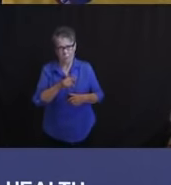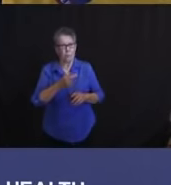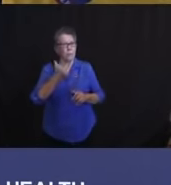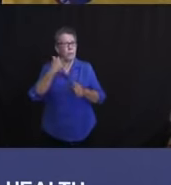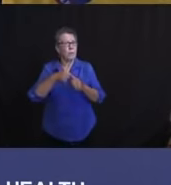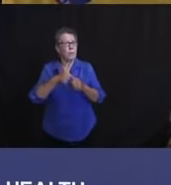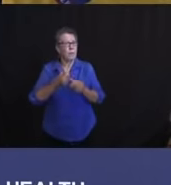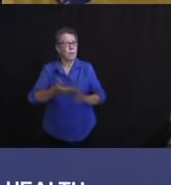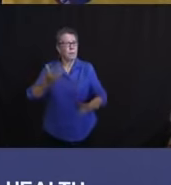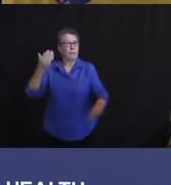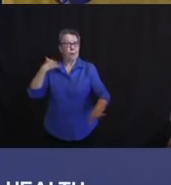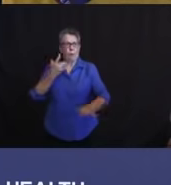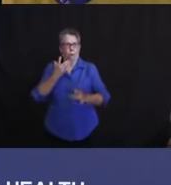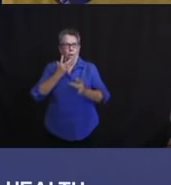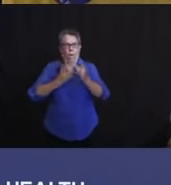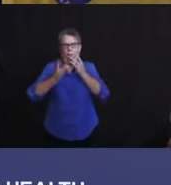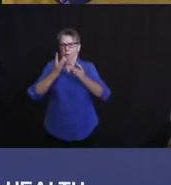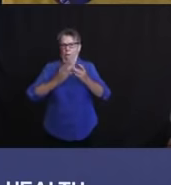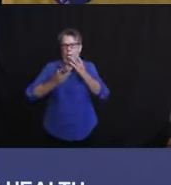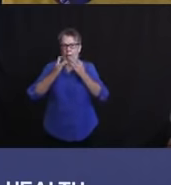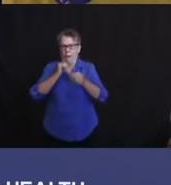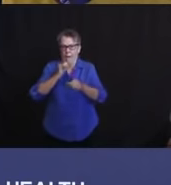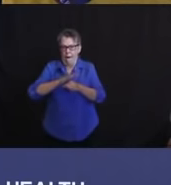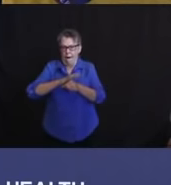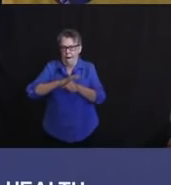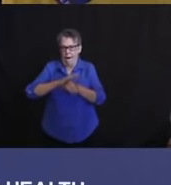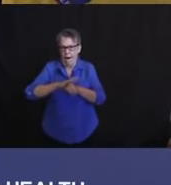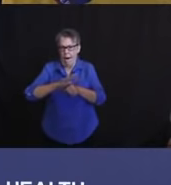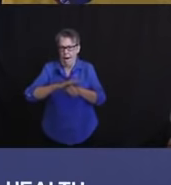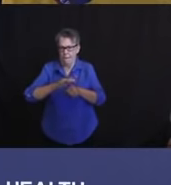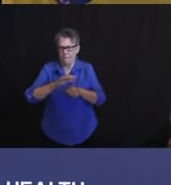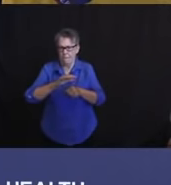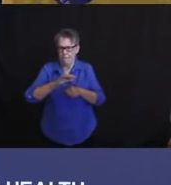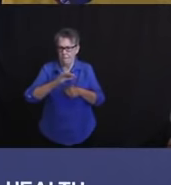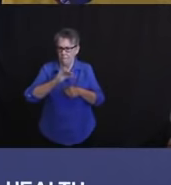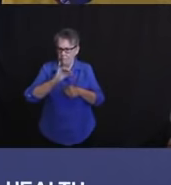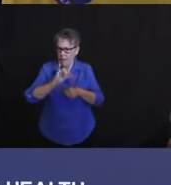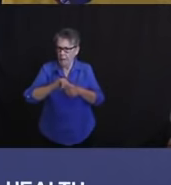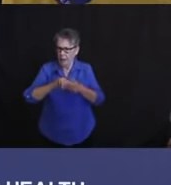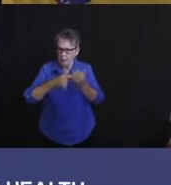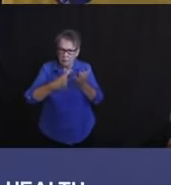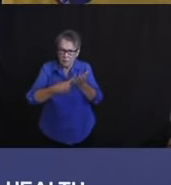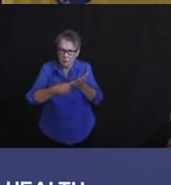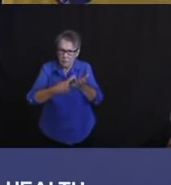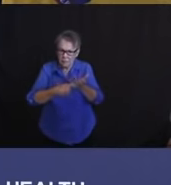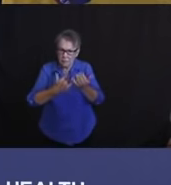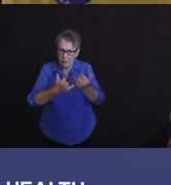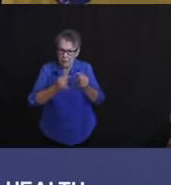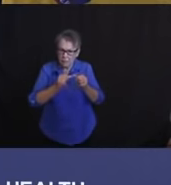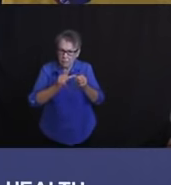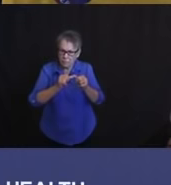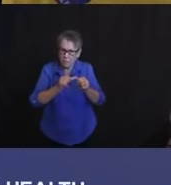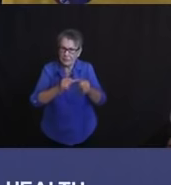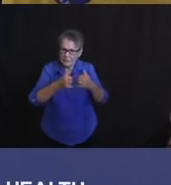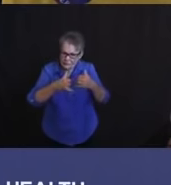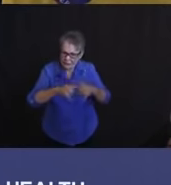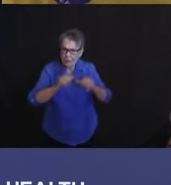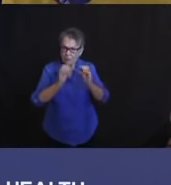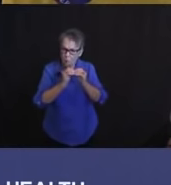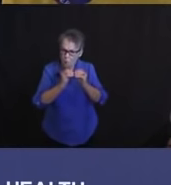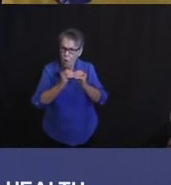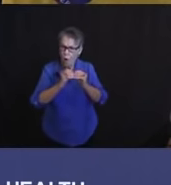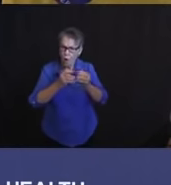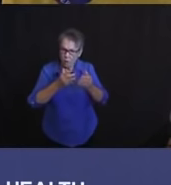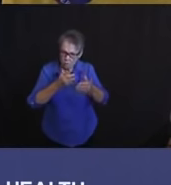constructive, open lines of communication and a high degree of cooperation across the board. And hats off to you for putting